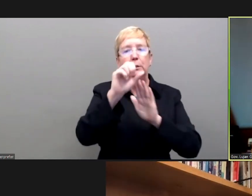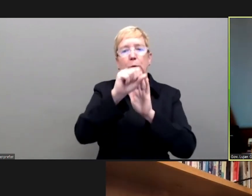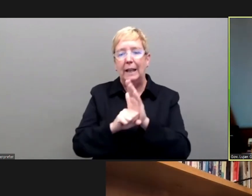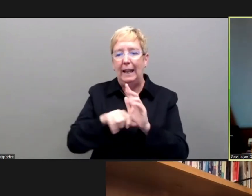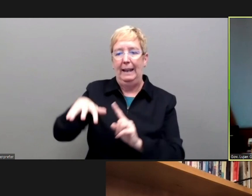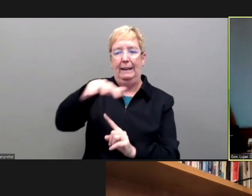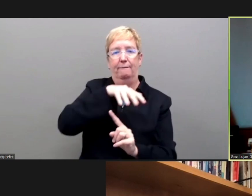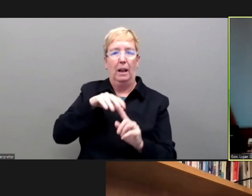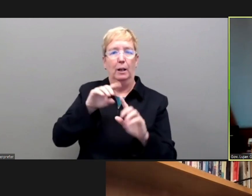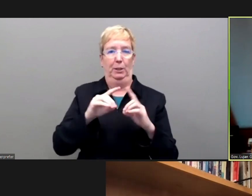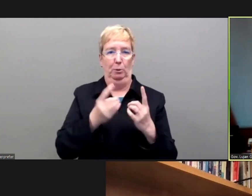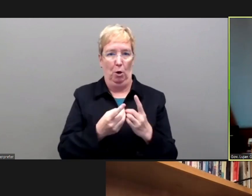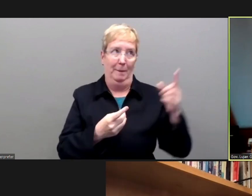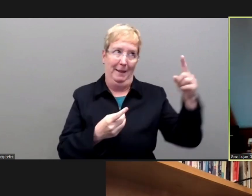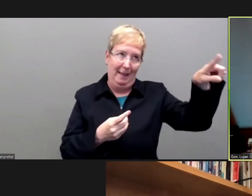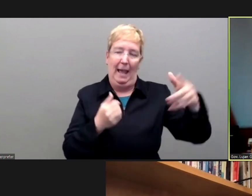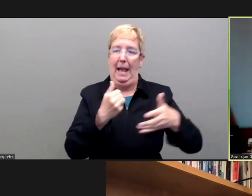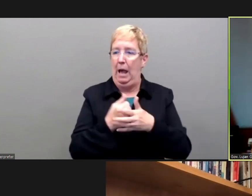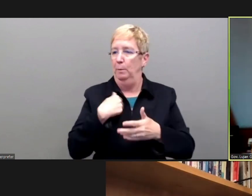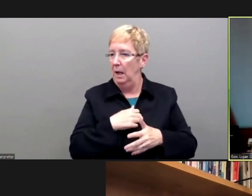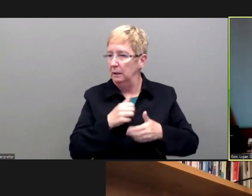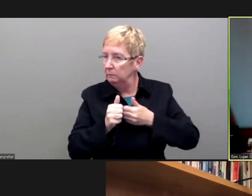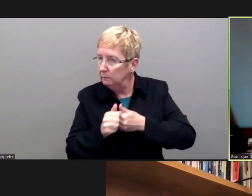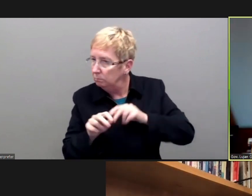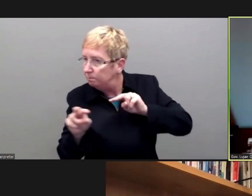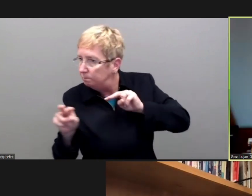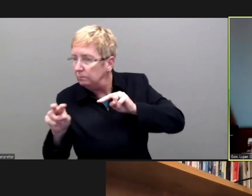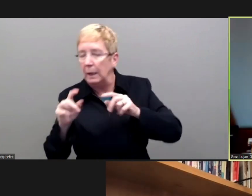incredible compliance work for masks